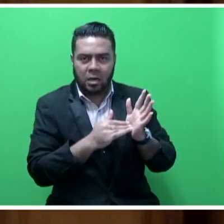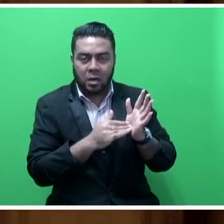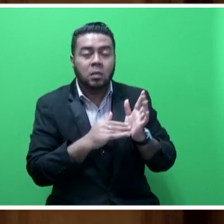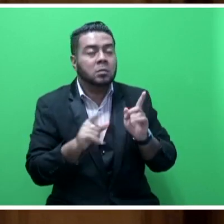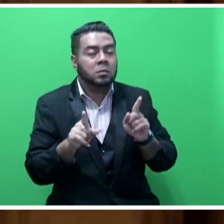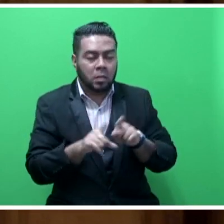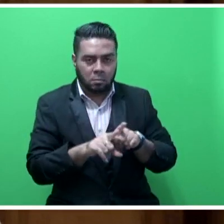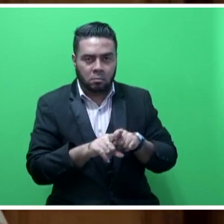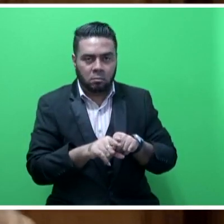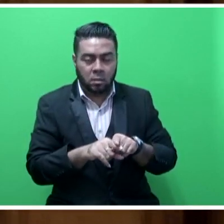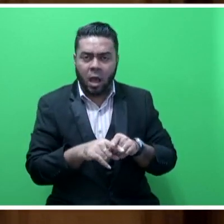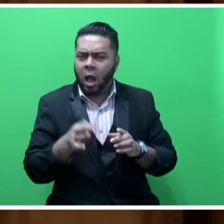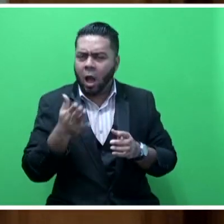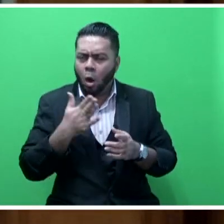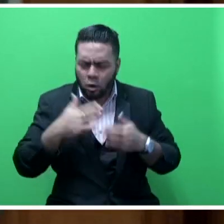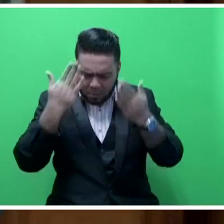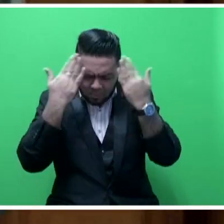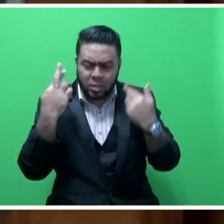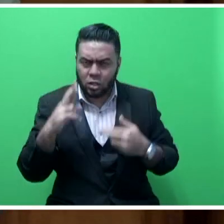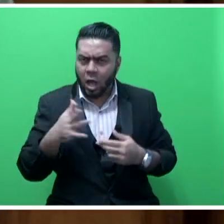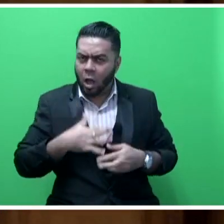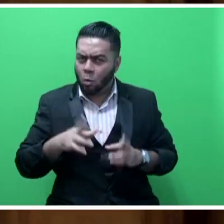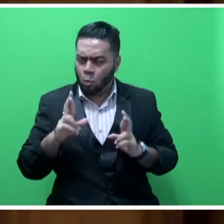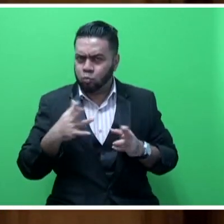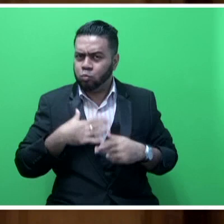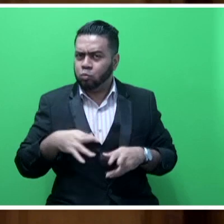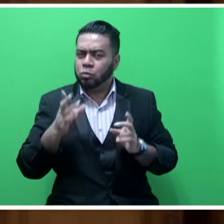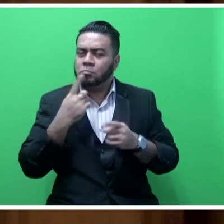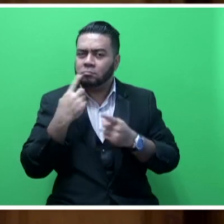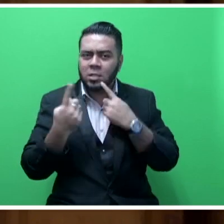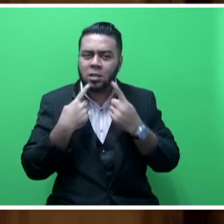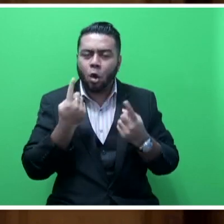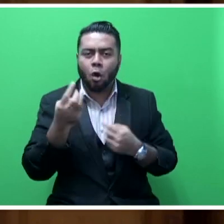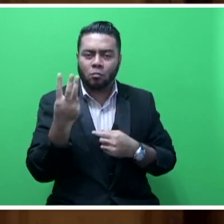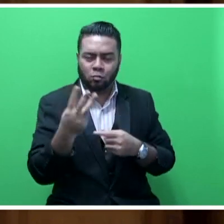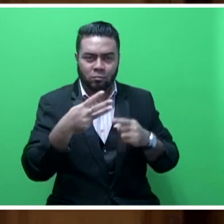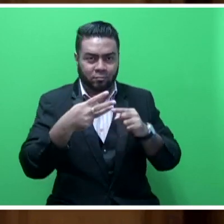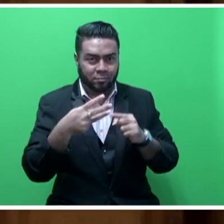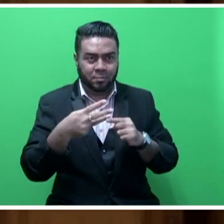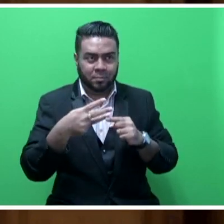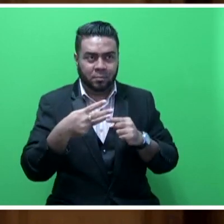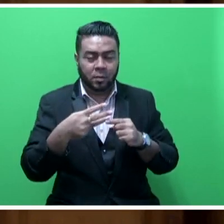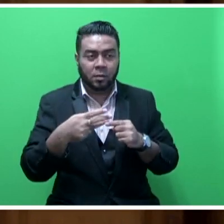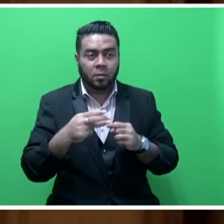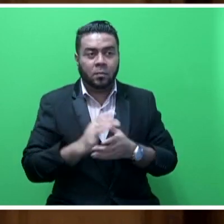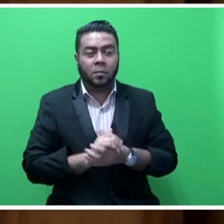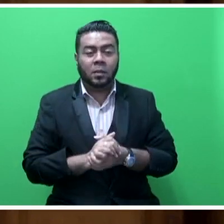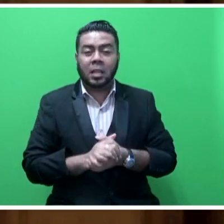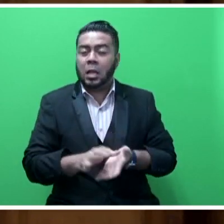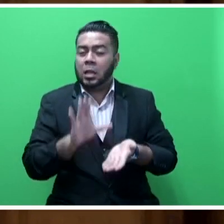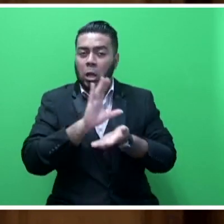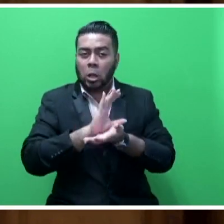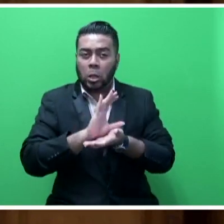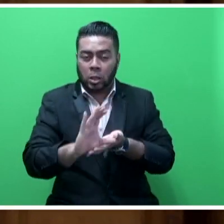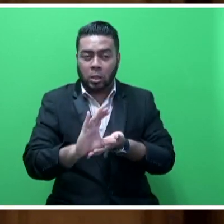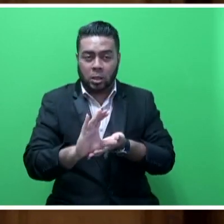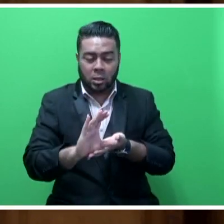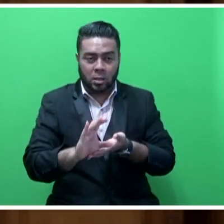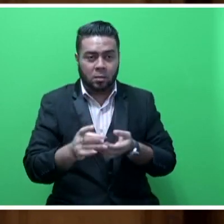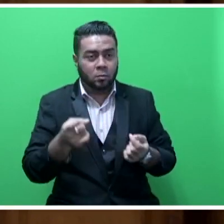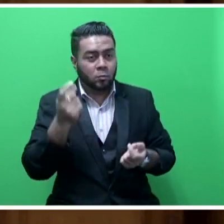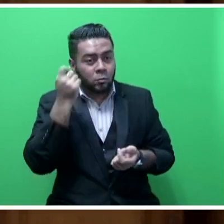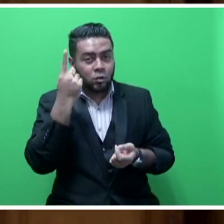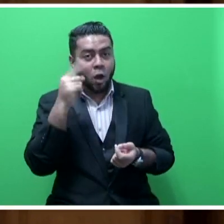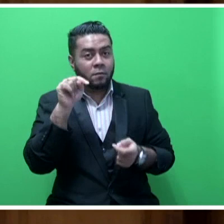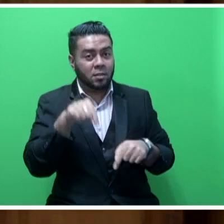Honourable Speaker, sir, I wish to speak on the repositioning of coastal fisheries. In clear recognition of this, we can